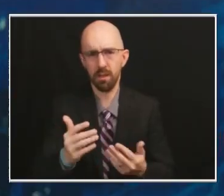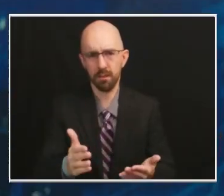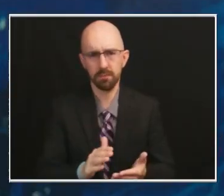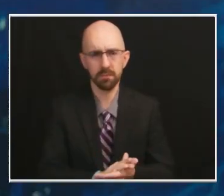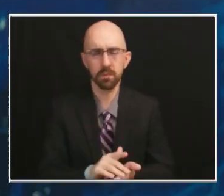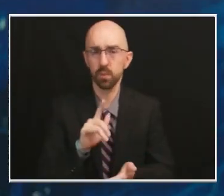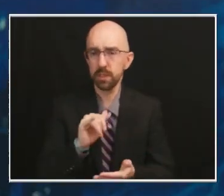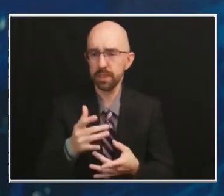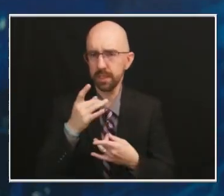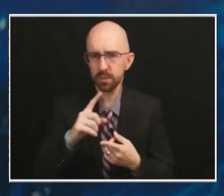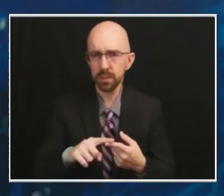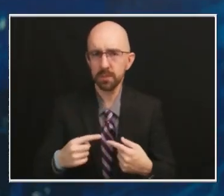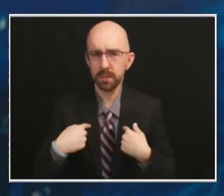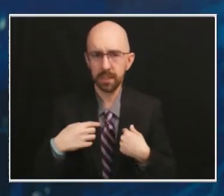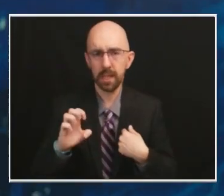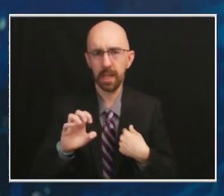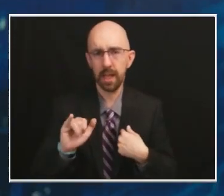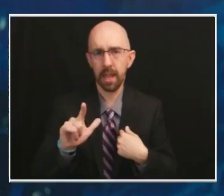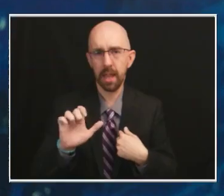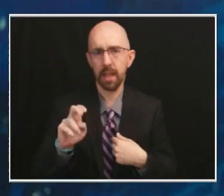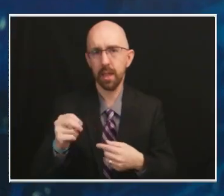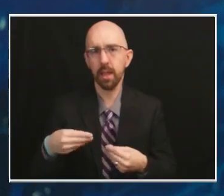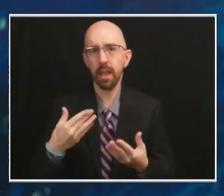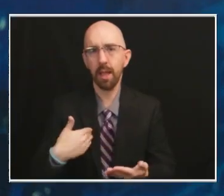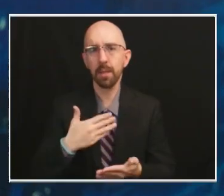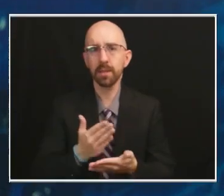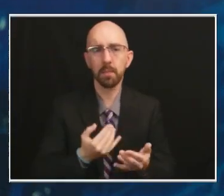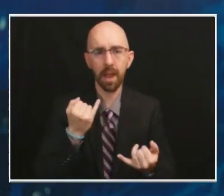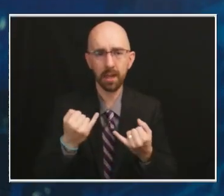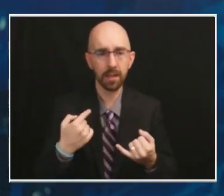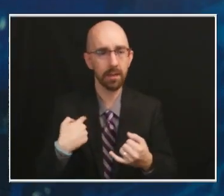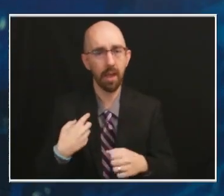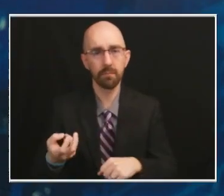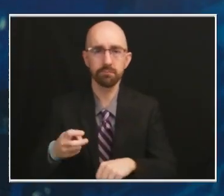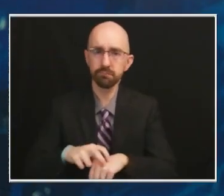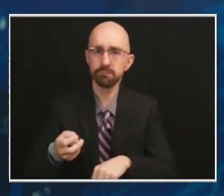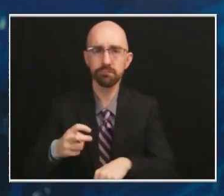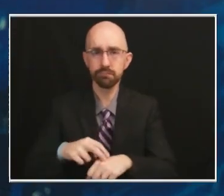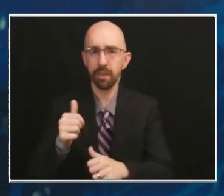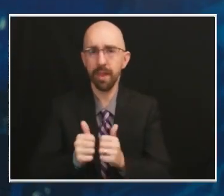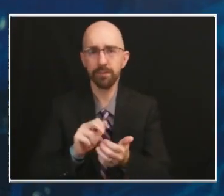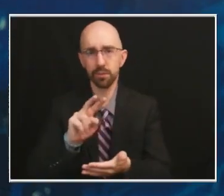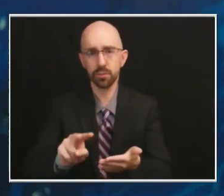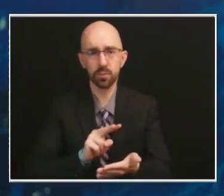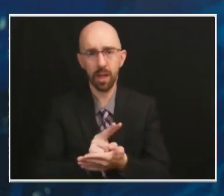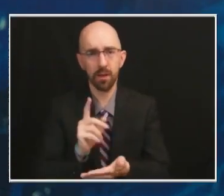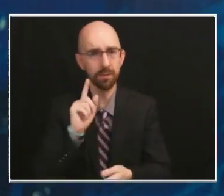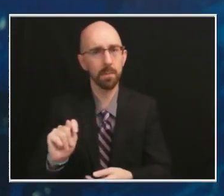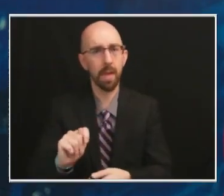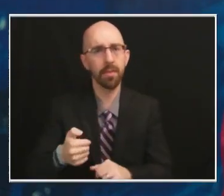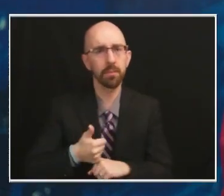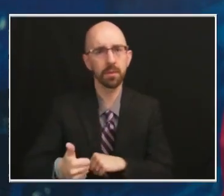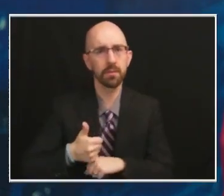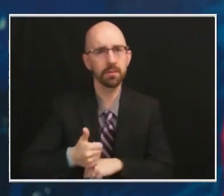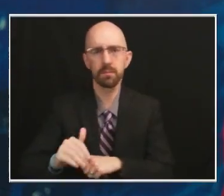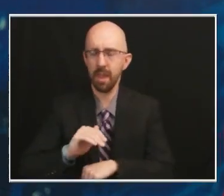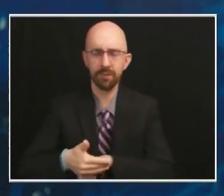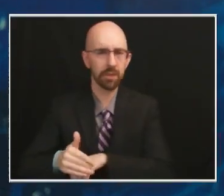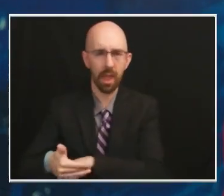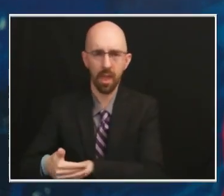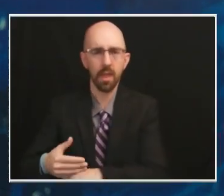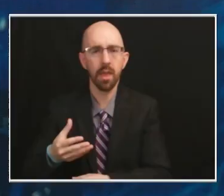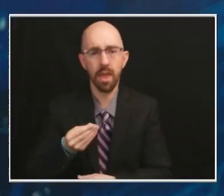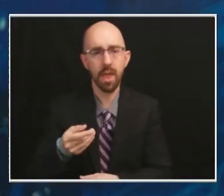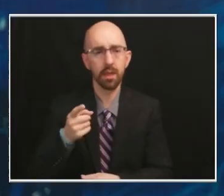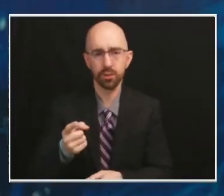me because Eileen gave me some ideas. I was getting up every 2 hours to go to the bathroom at night, and she very rightly